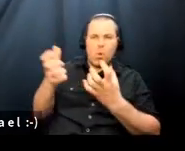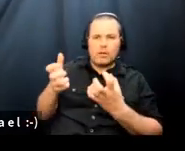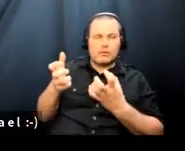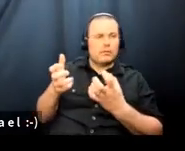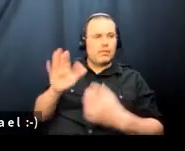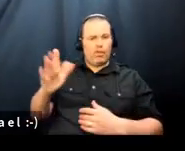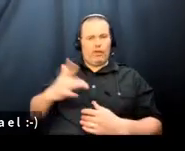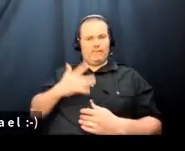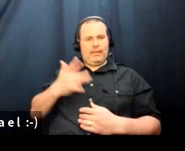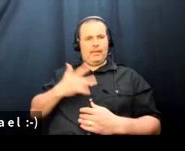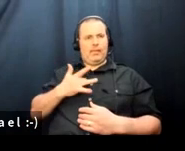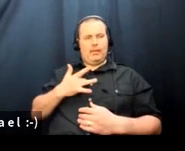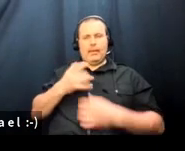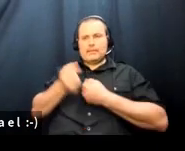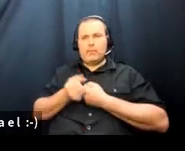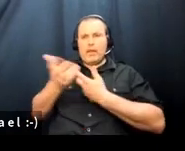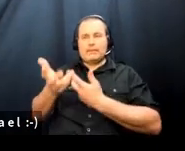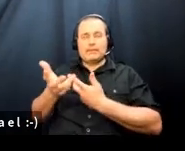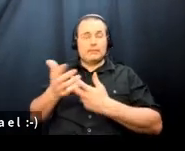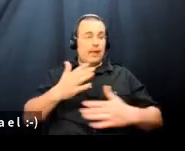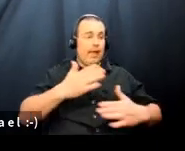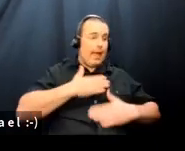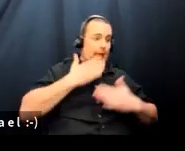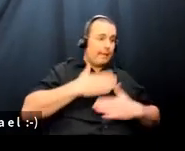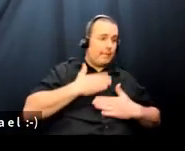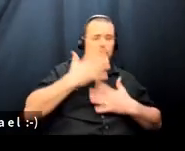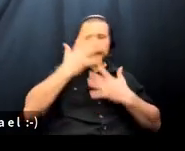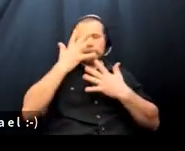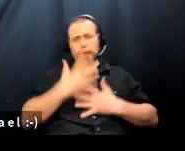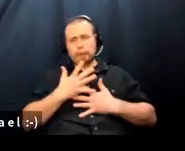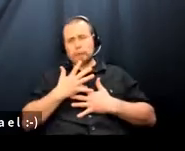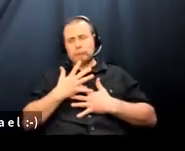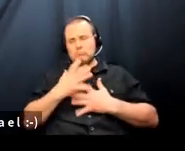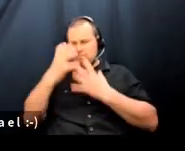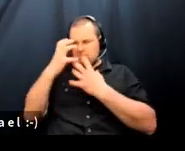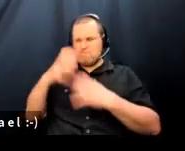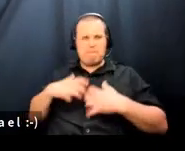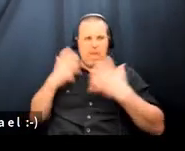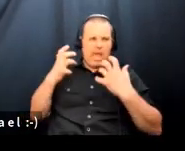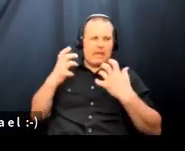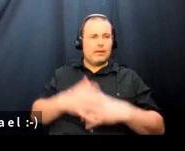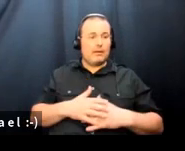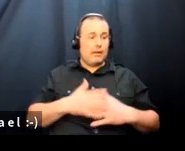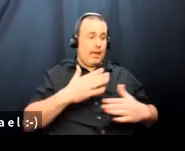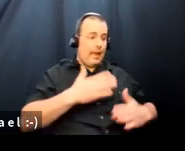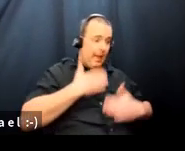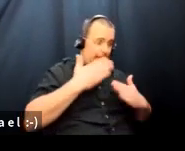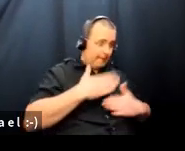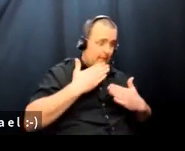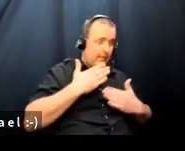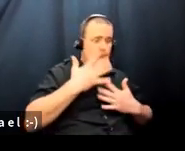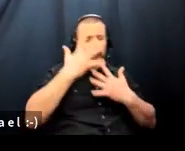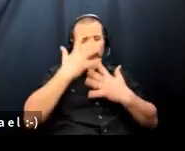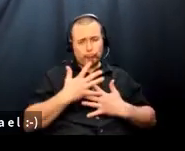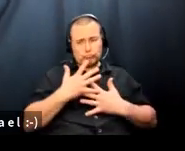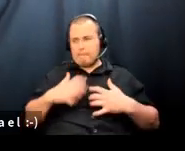that for young kids, happy, sad, mad, and for humans in general, happy, sad, mad are the 3 basic emotions,